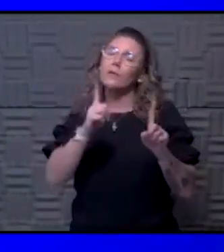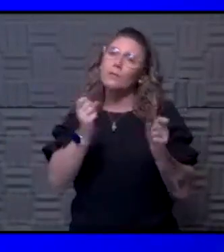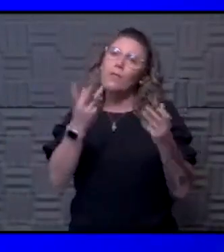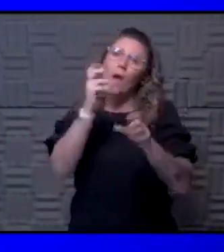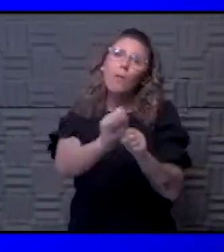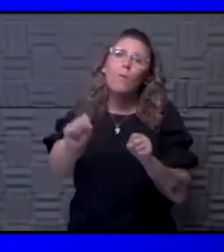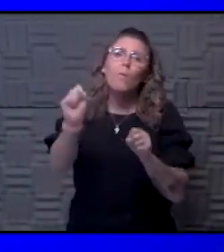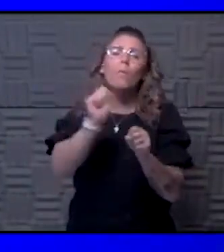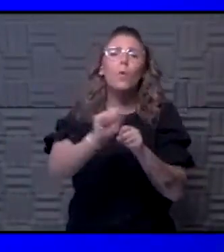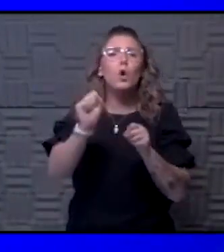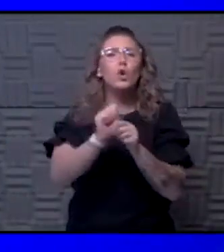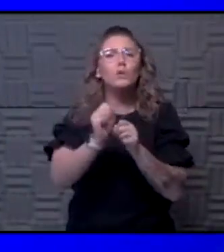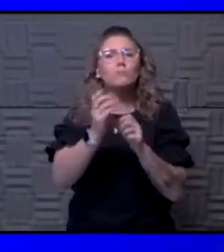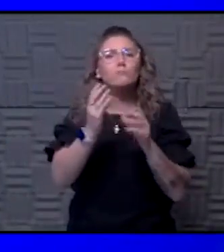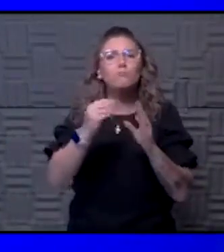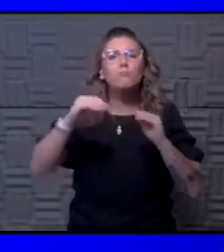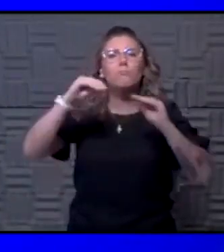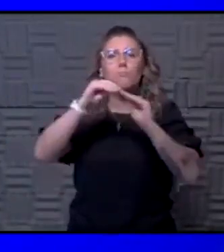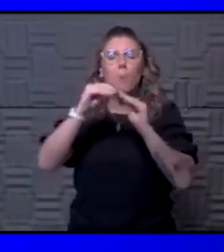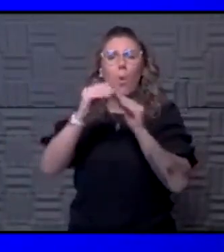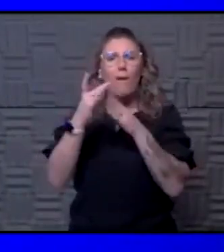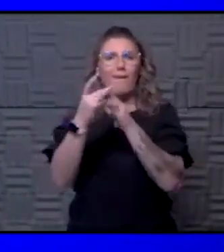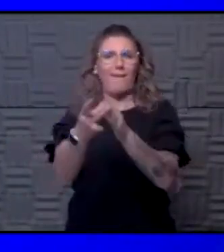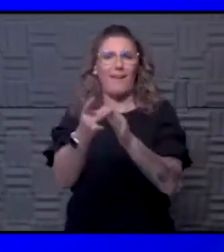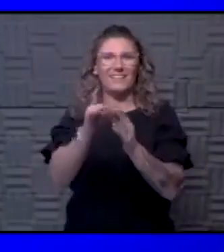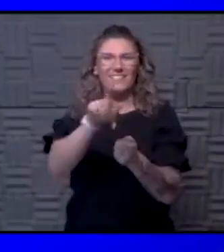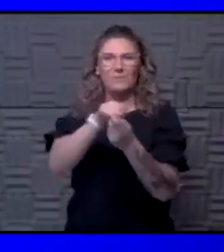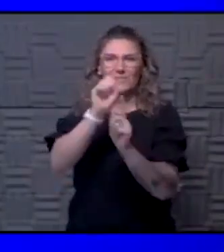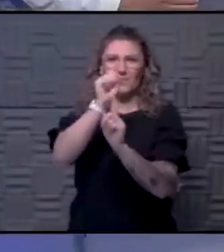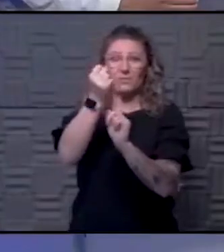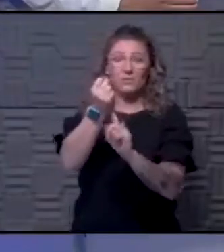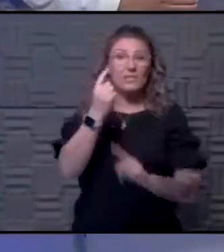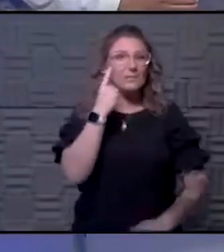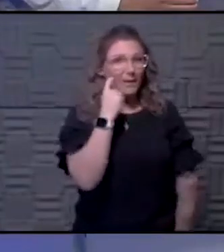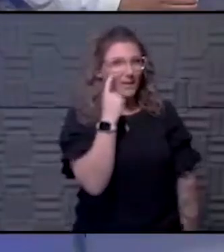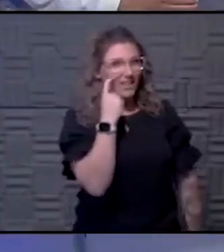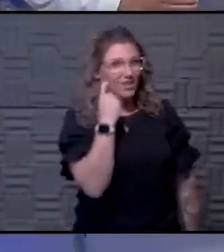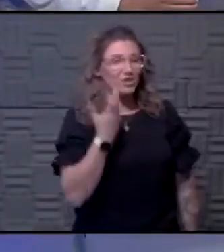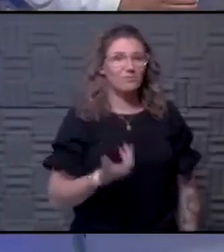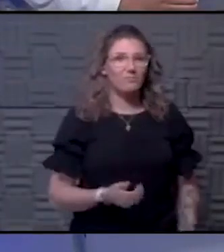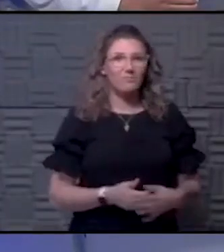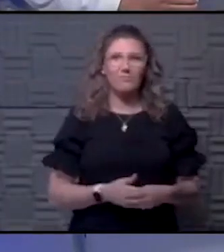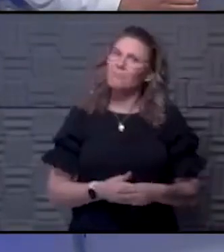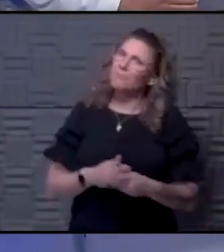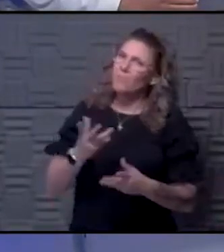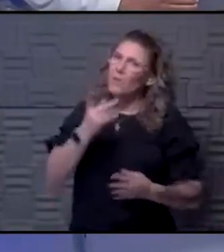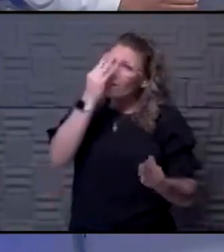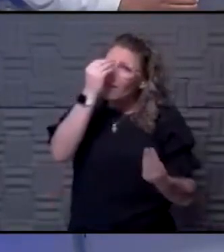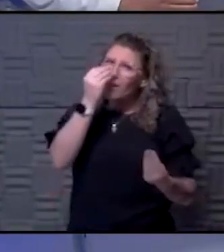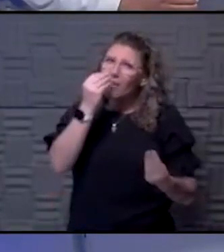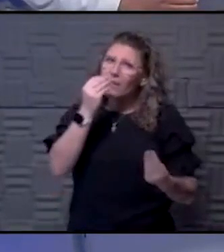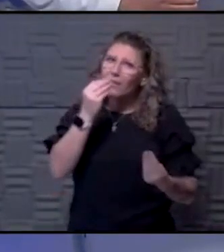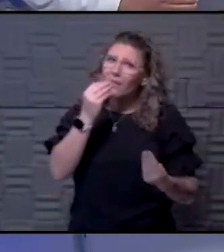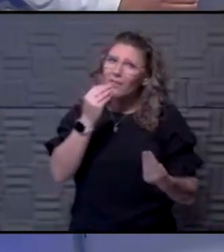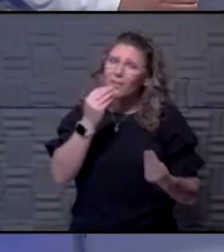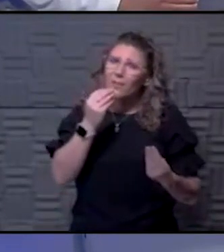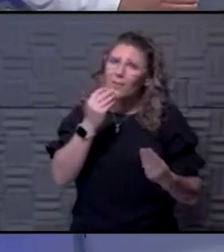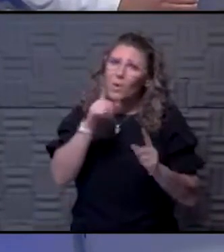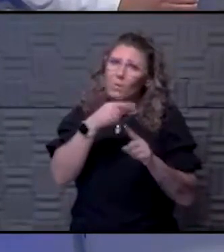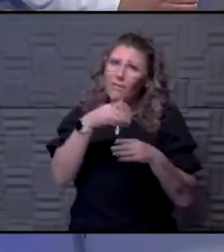towards getting further guidance for those certain situations. Speculation. What do you think? Where do you think we'll land, Hawk?